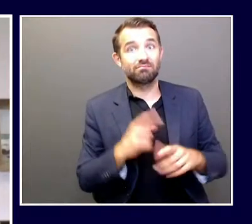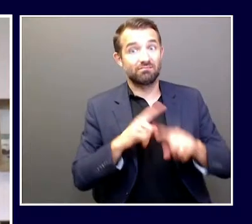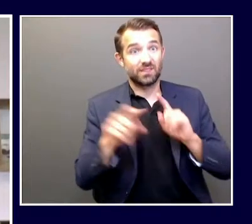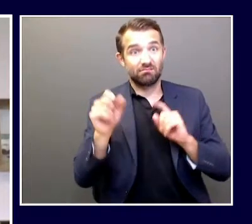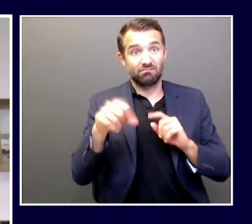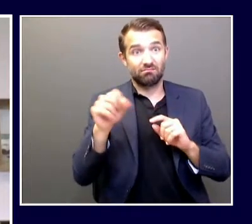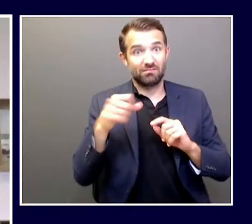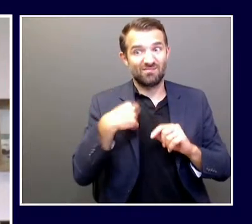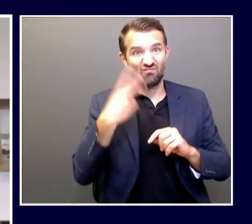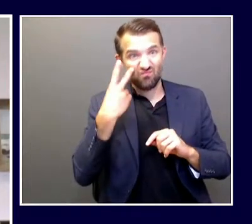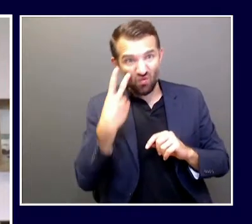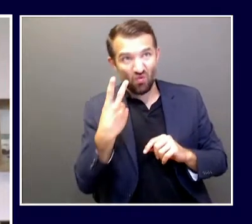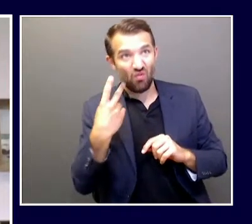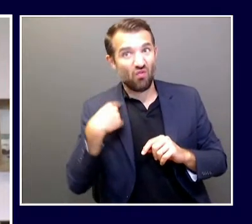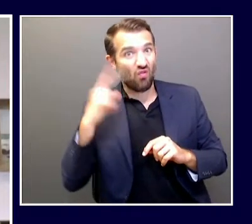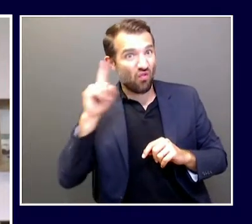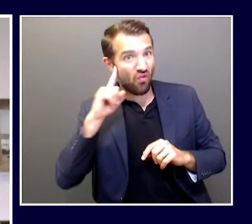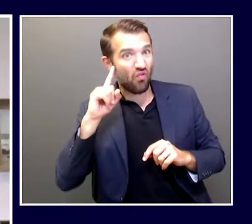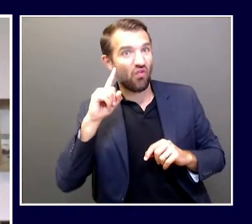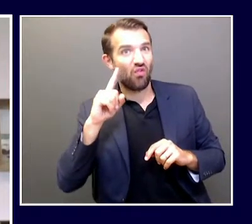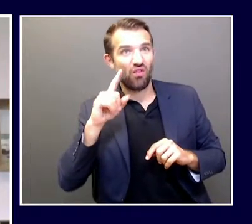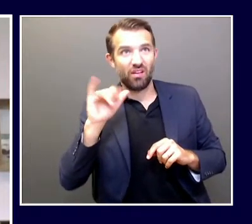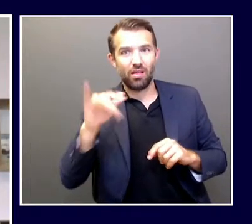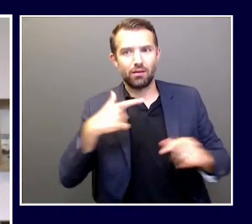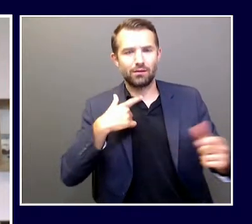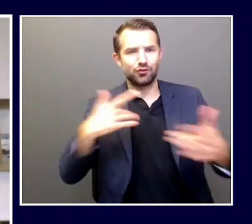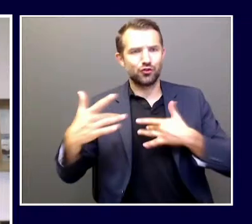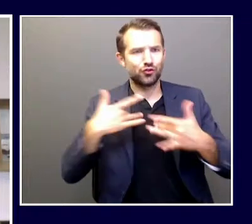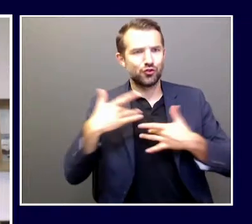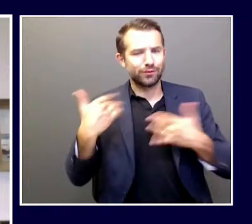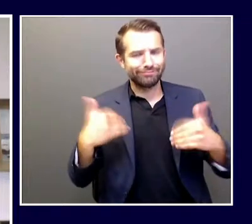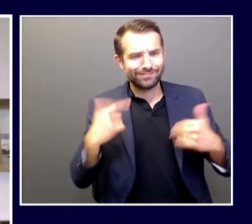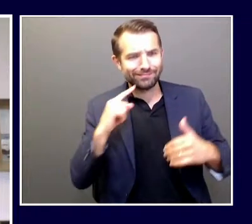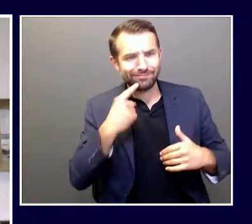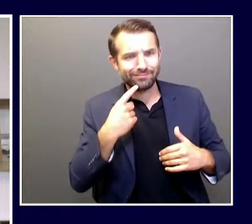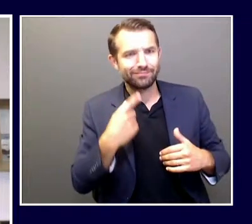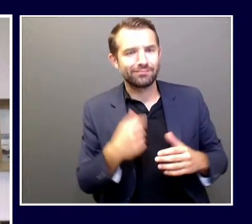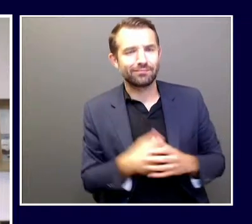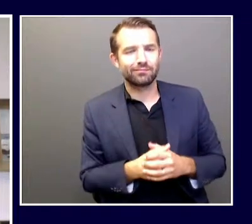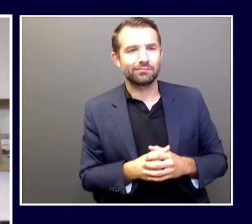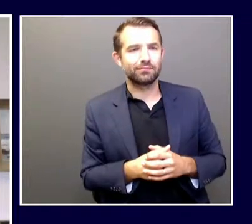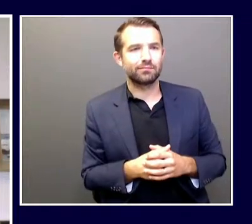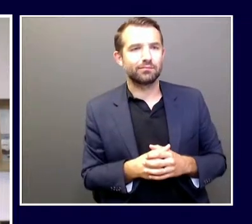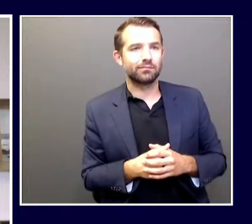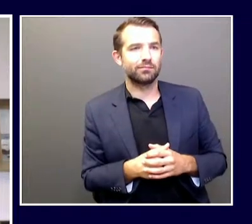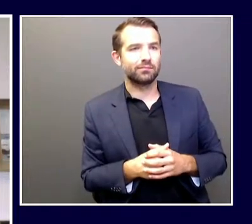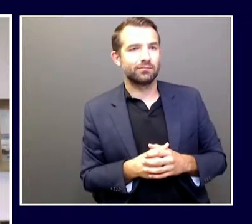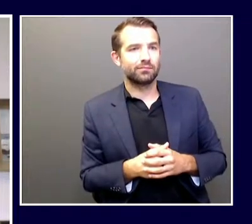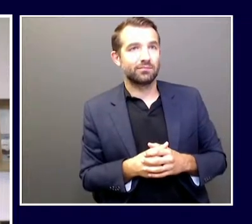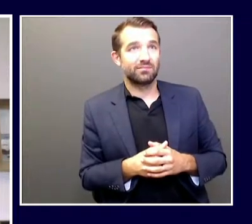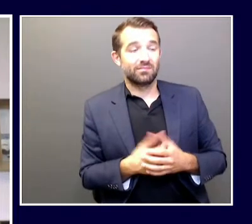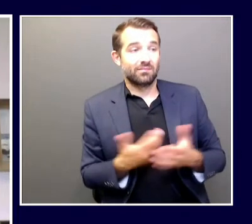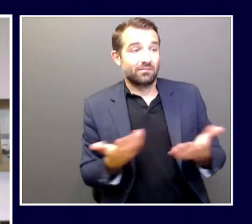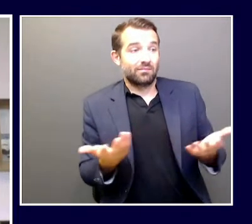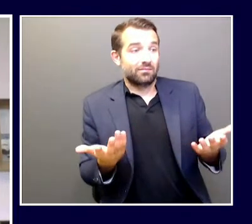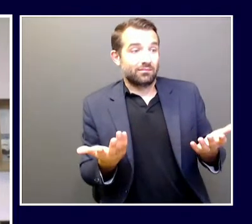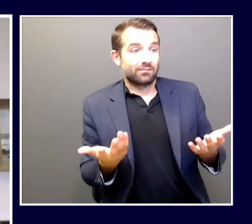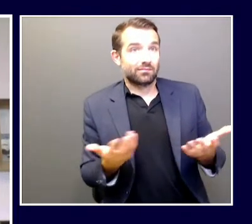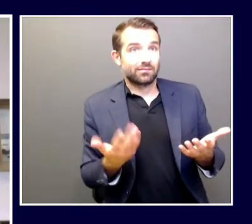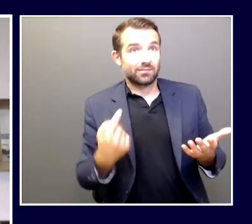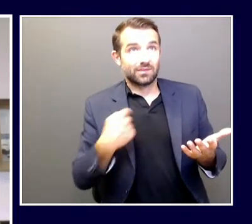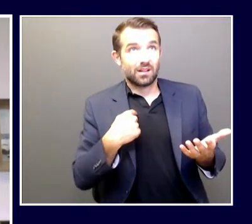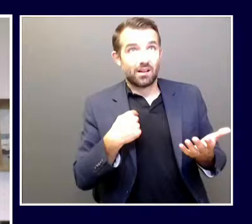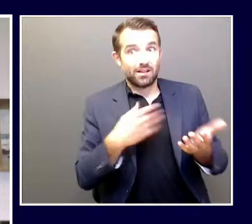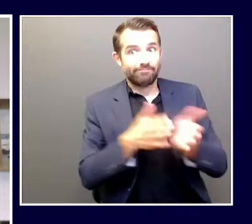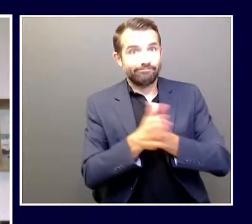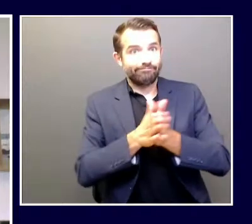was concerned by them. I was disappointed in them, and I'm eager to hear from Abbott exactly why it was the case that